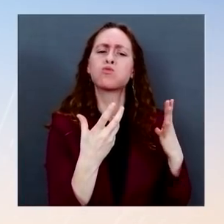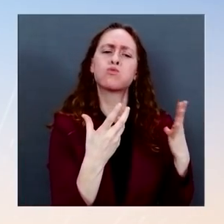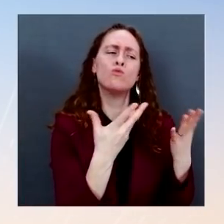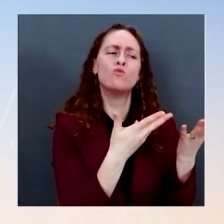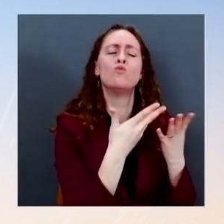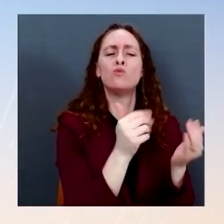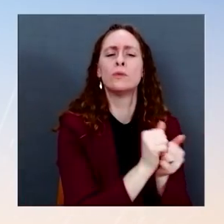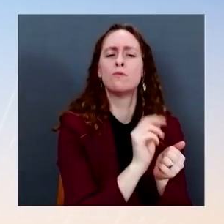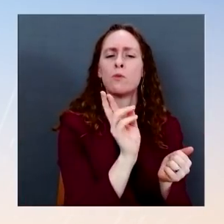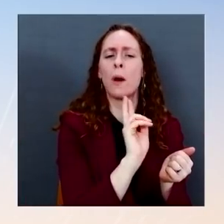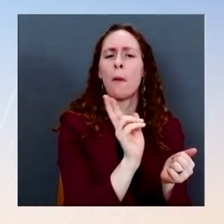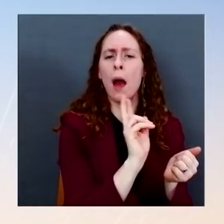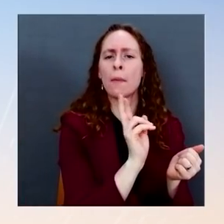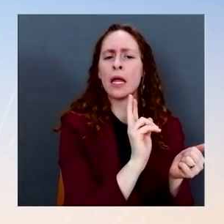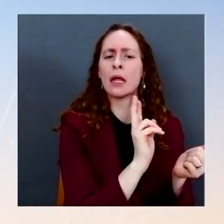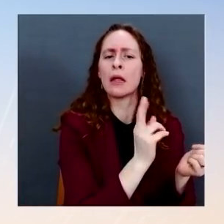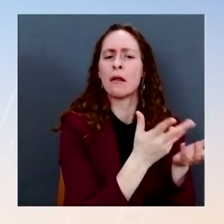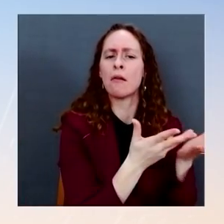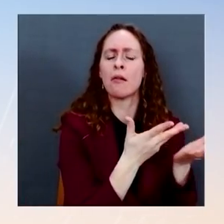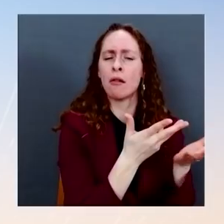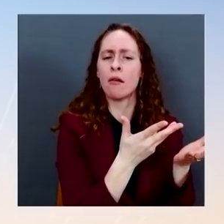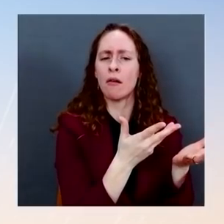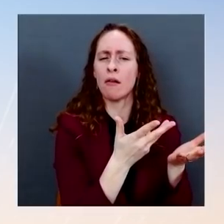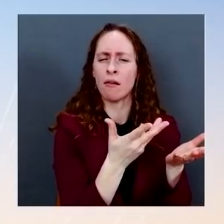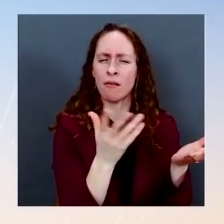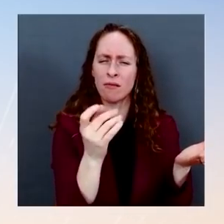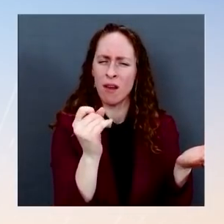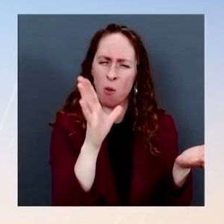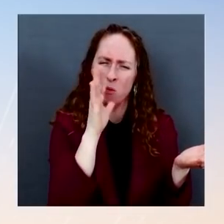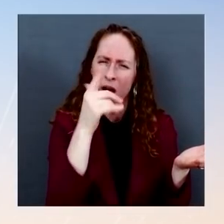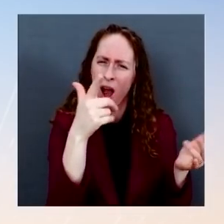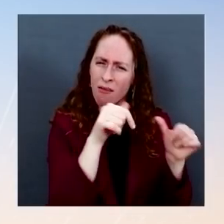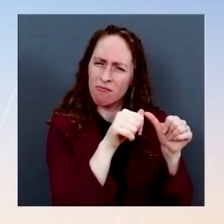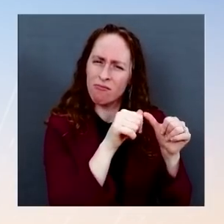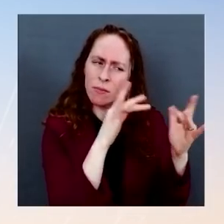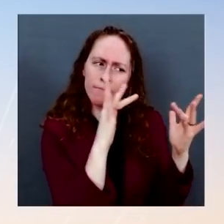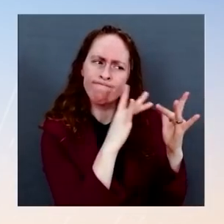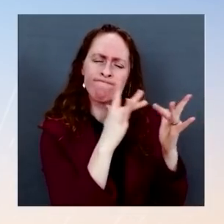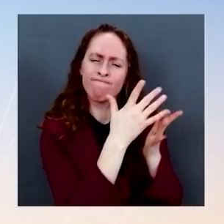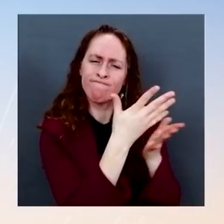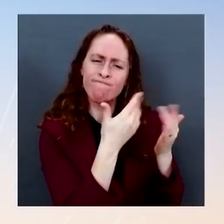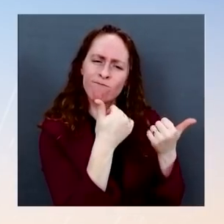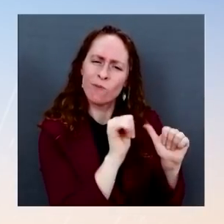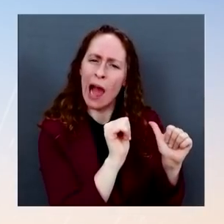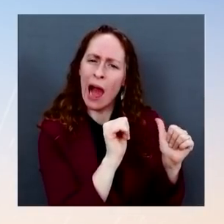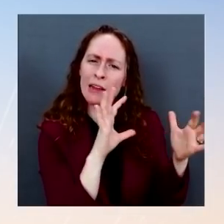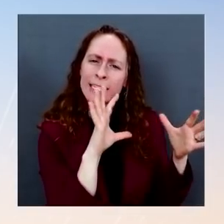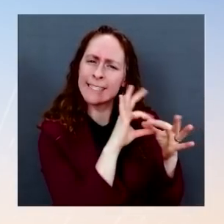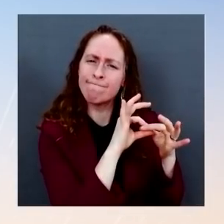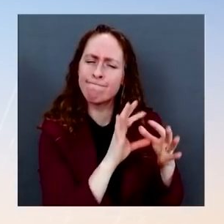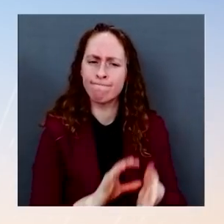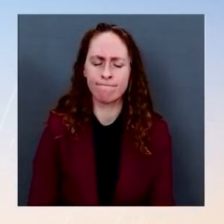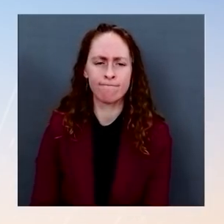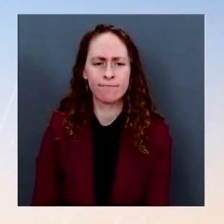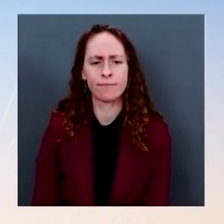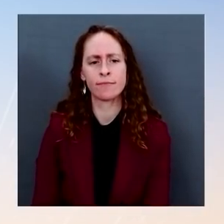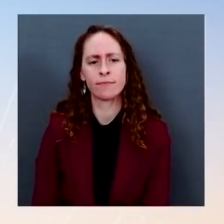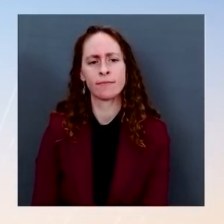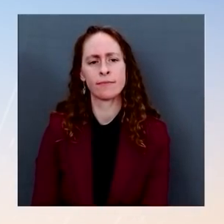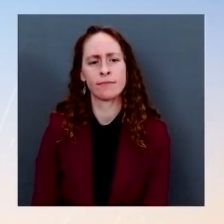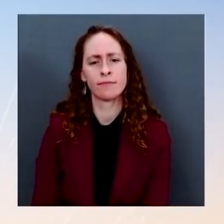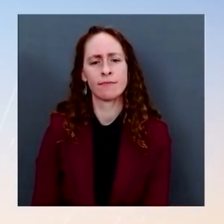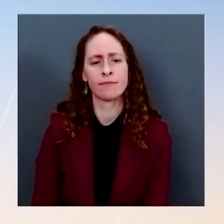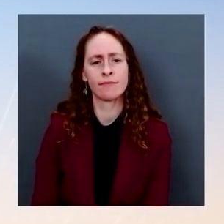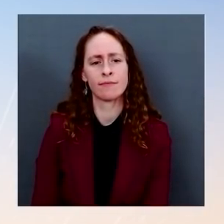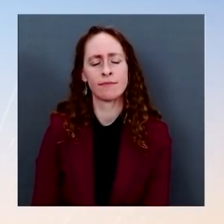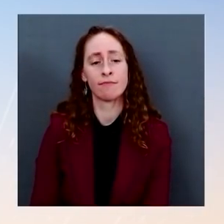of childcare, to make sure that families aren't paying thousands of dollars for insulin, to make sure people can afford care for their parents